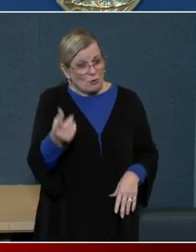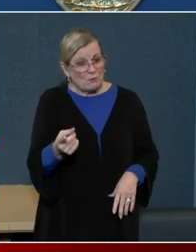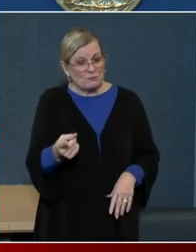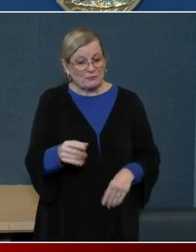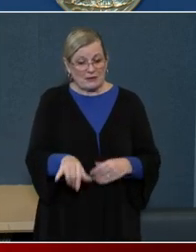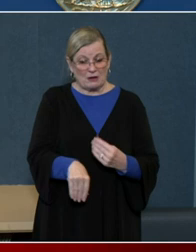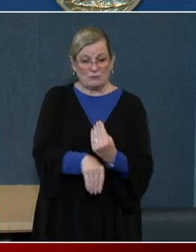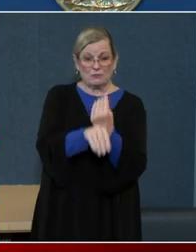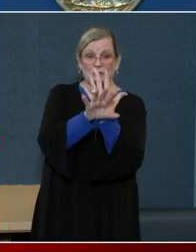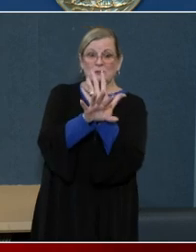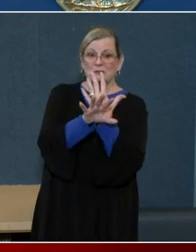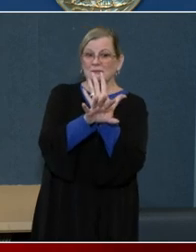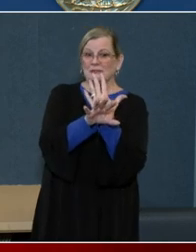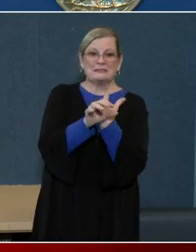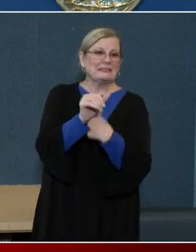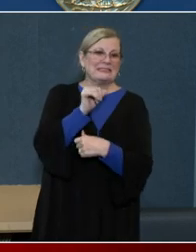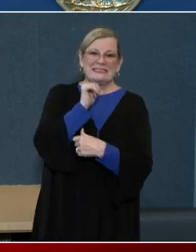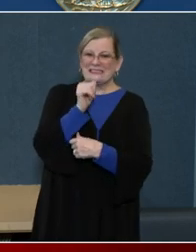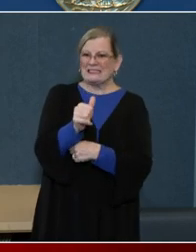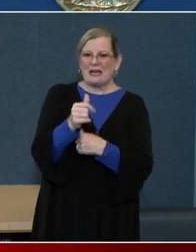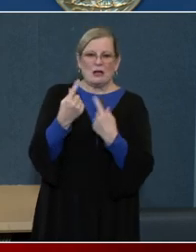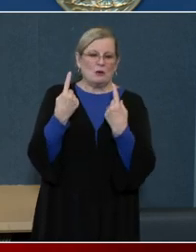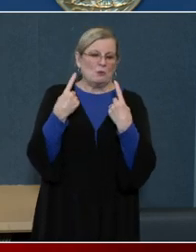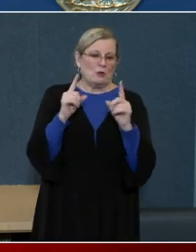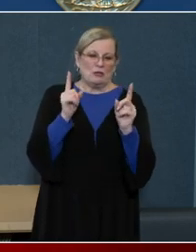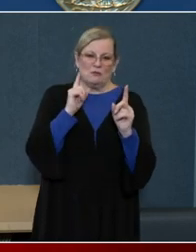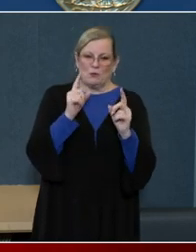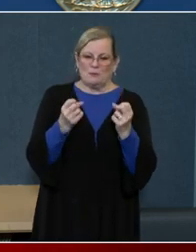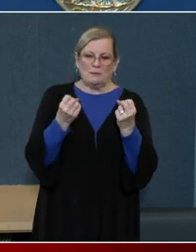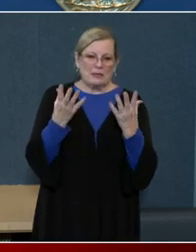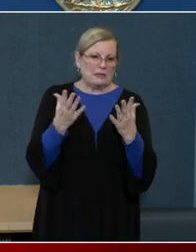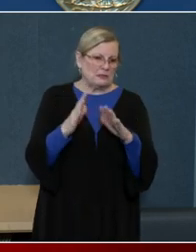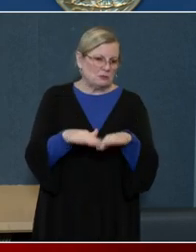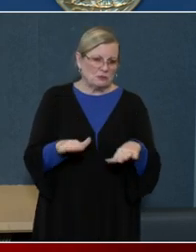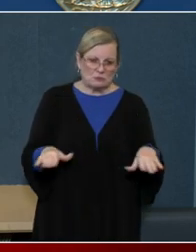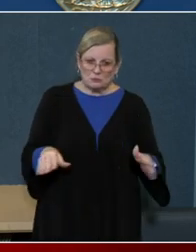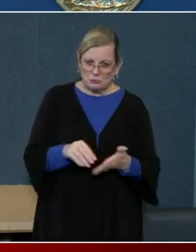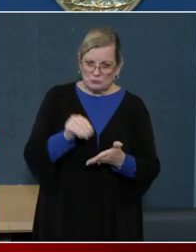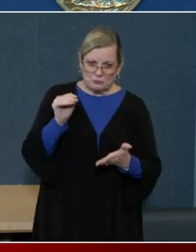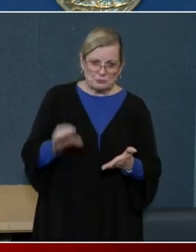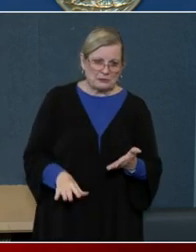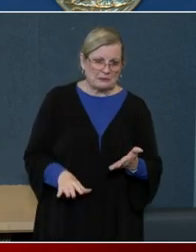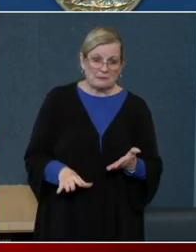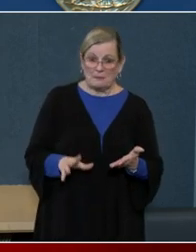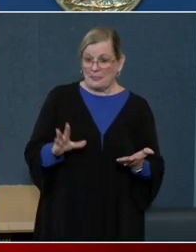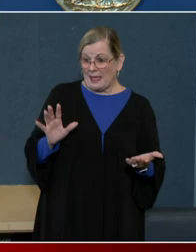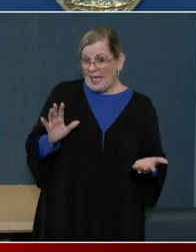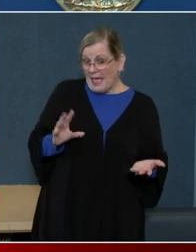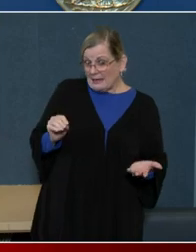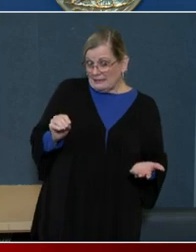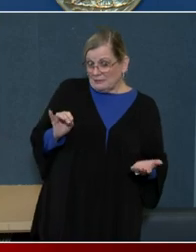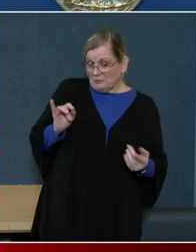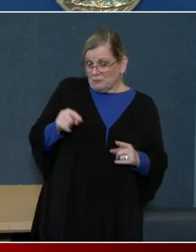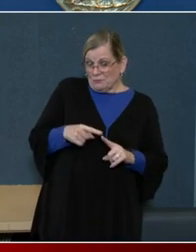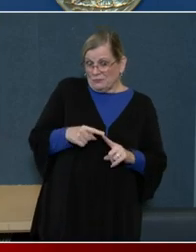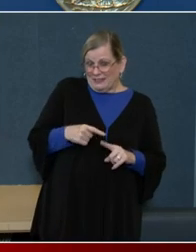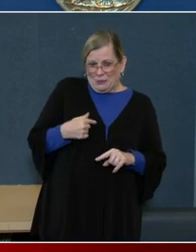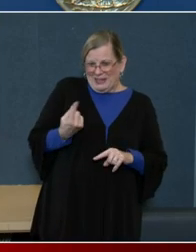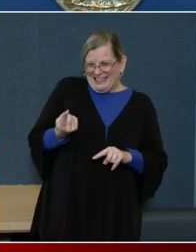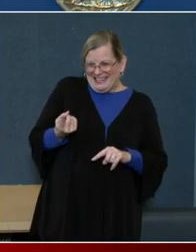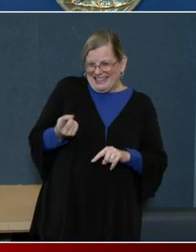not working for a lot of our kids, and it doesn't allow us to reach our young people in the same